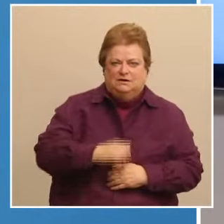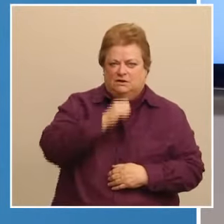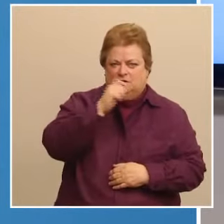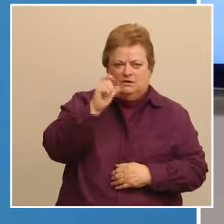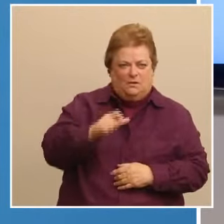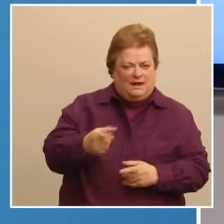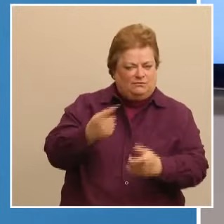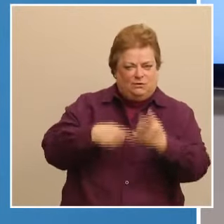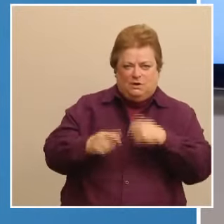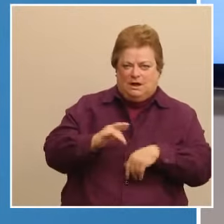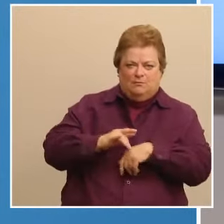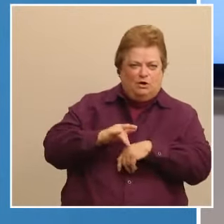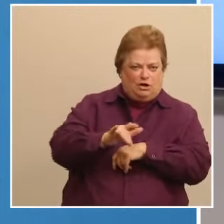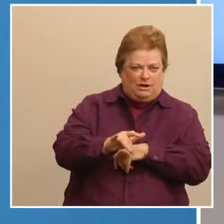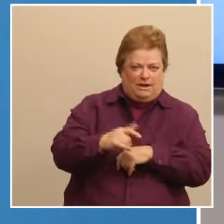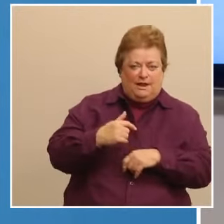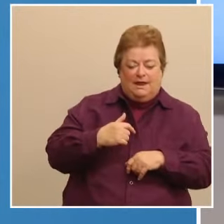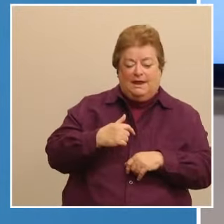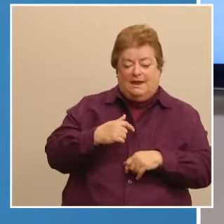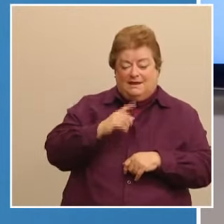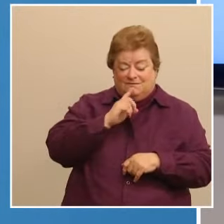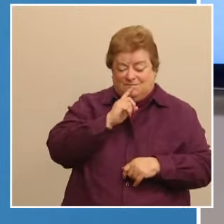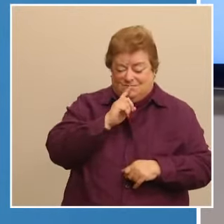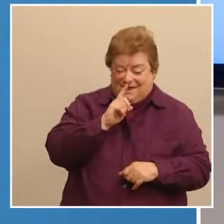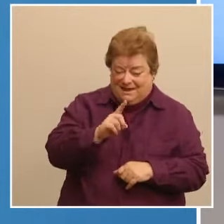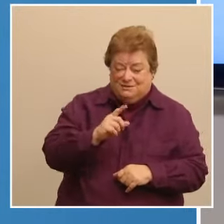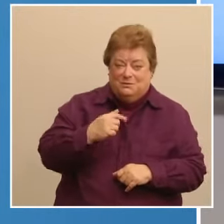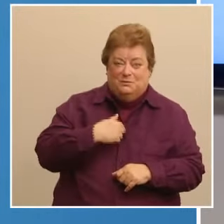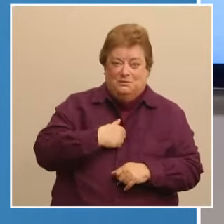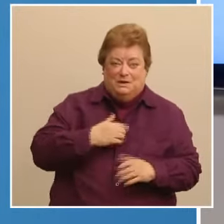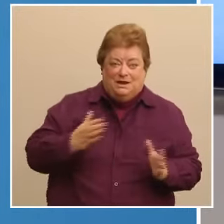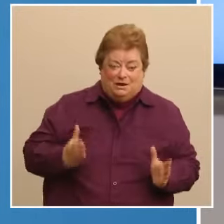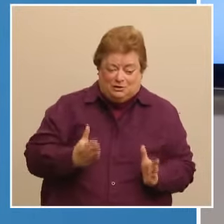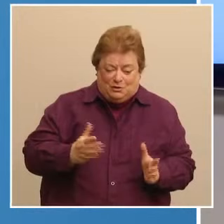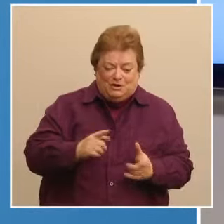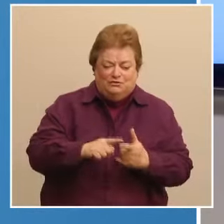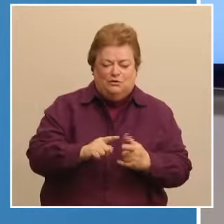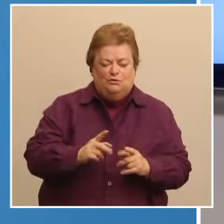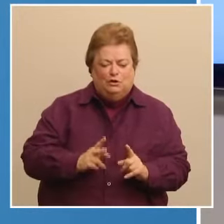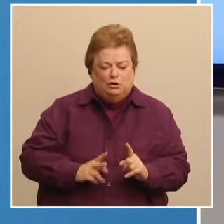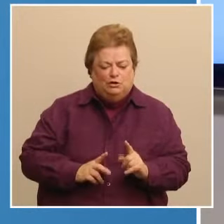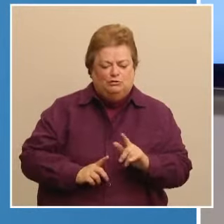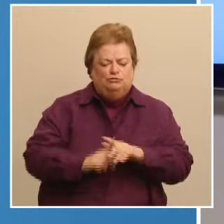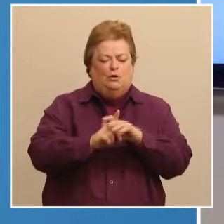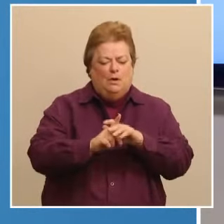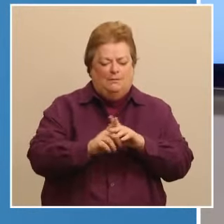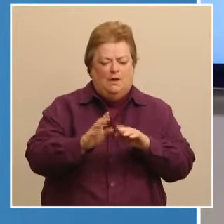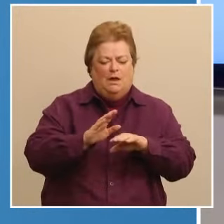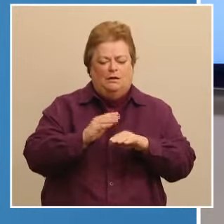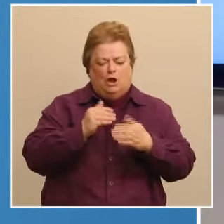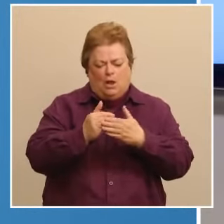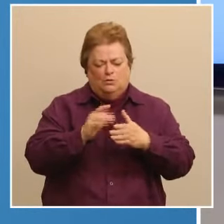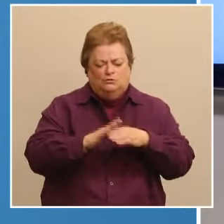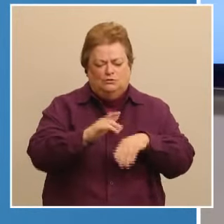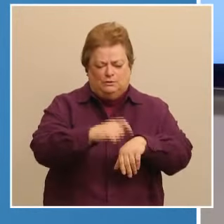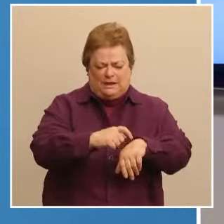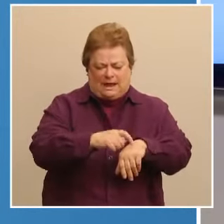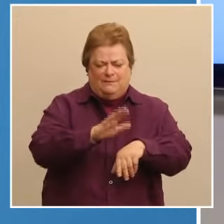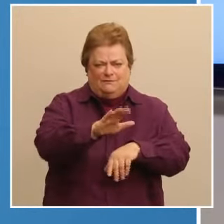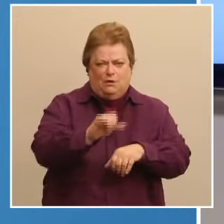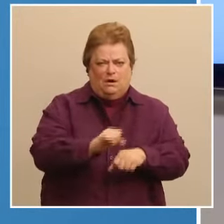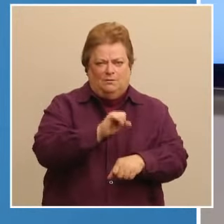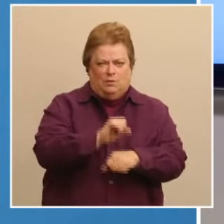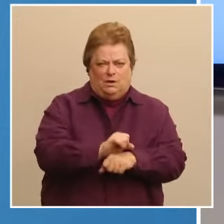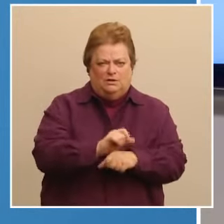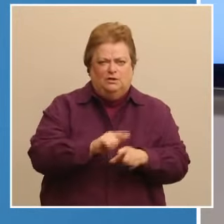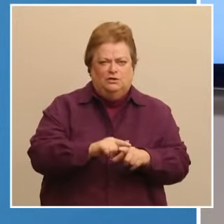come early. In fact, we urge those with appointments to arrive at the arena as close to their scheduled appointment time as possible